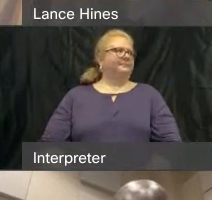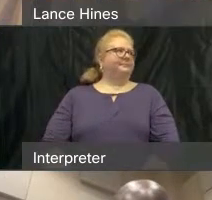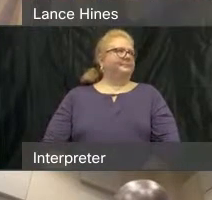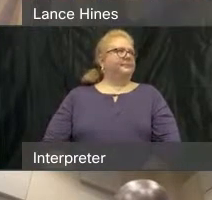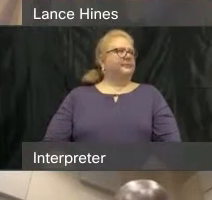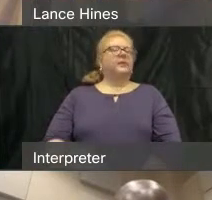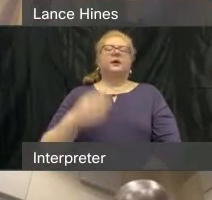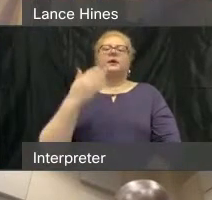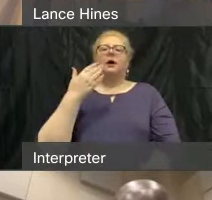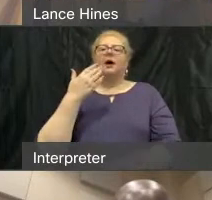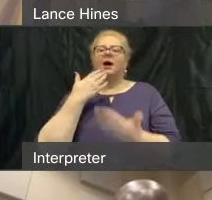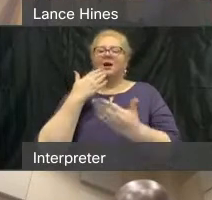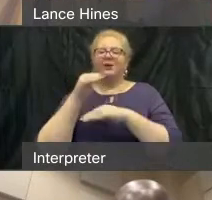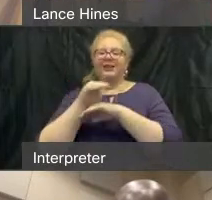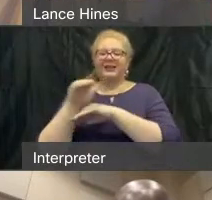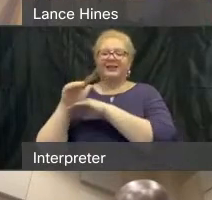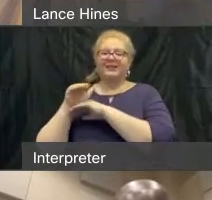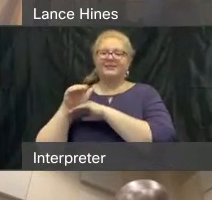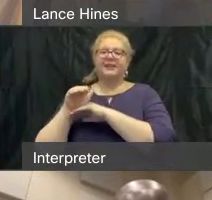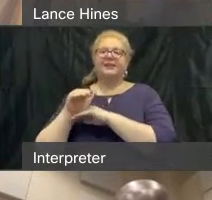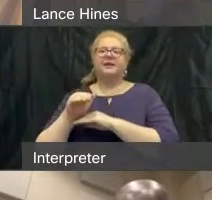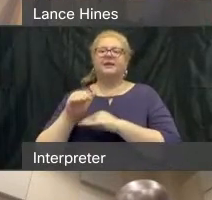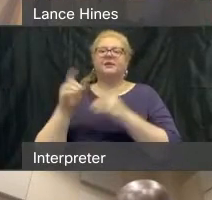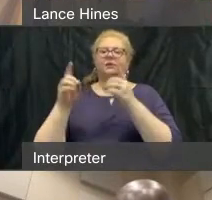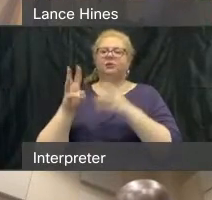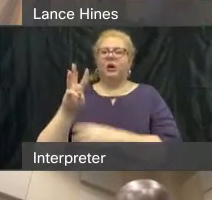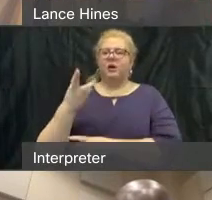Good evening, everybody. Director Wright,